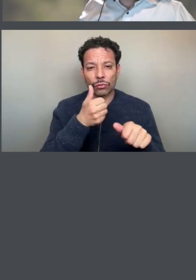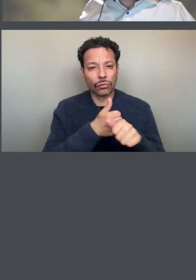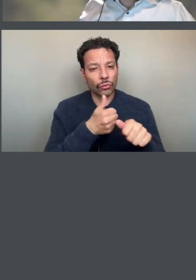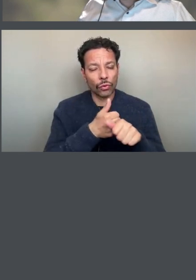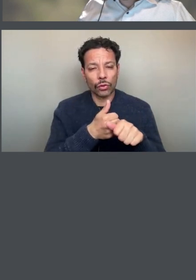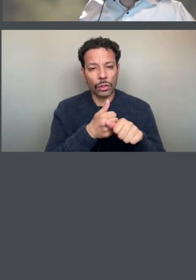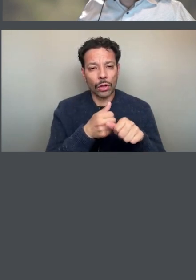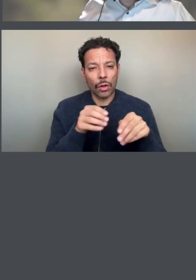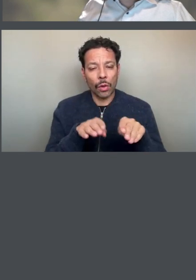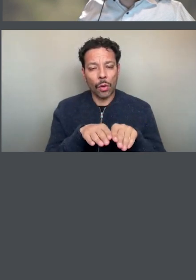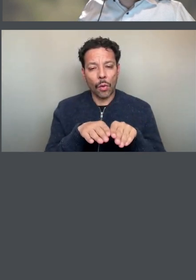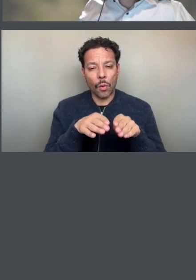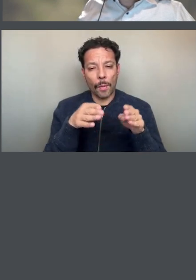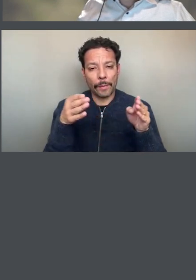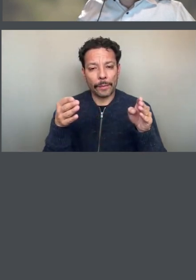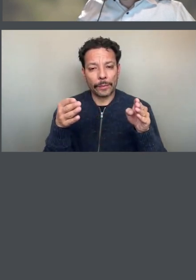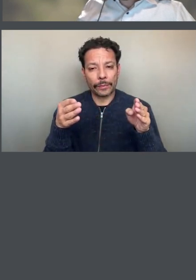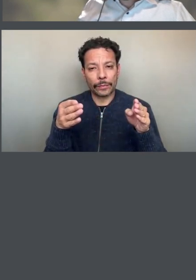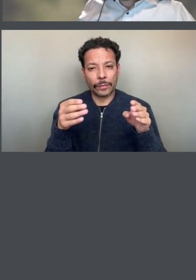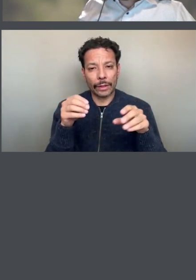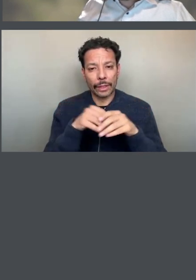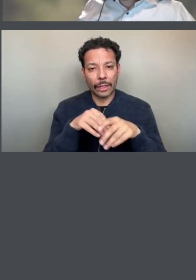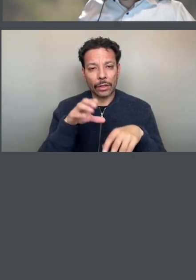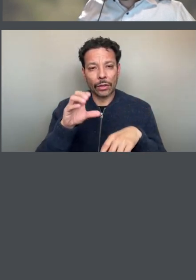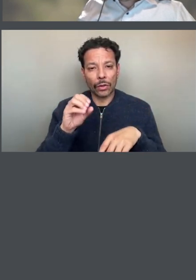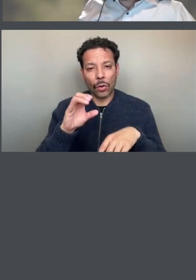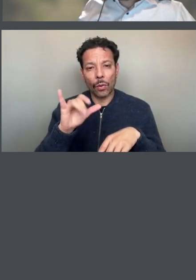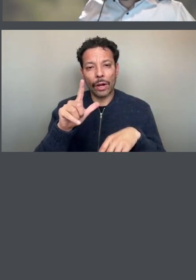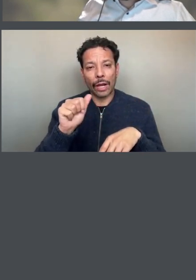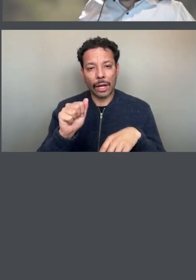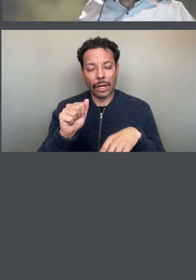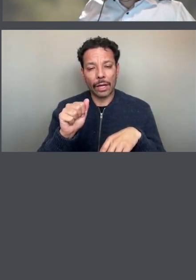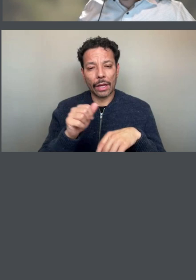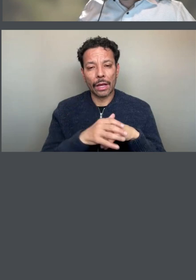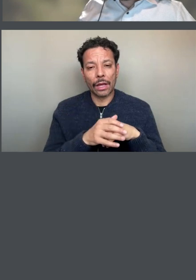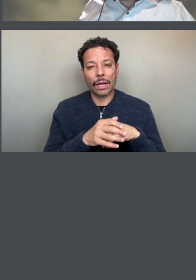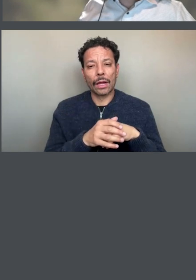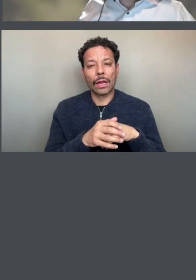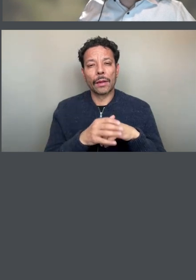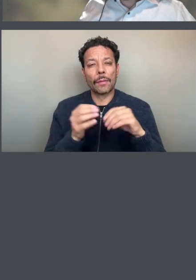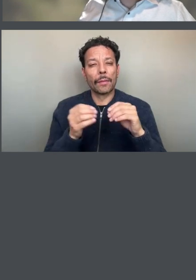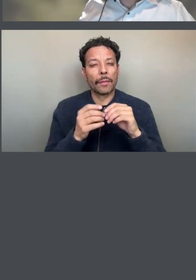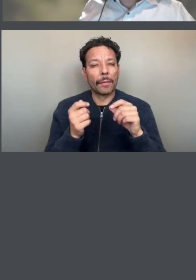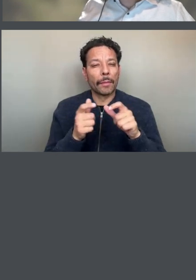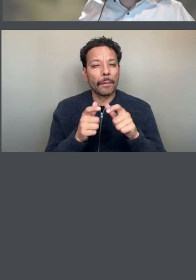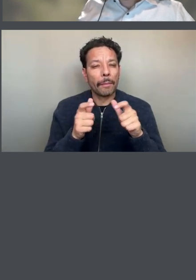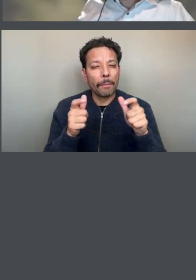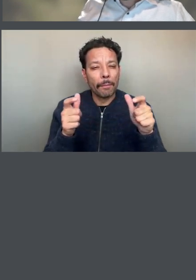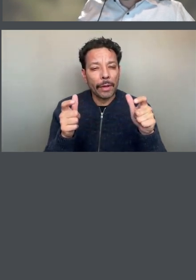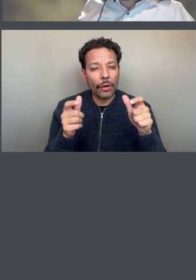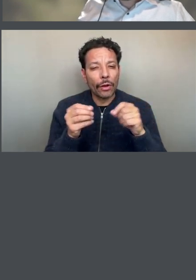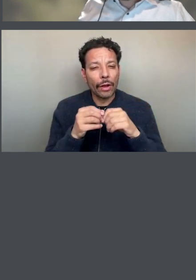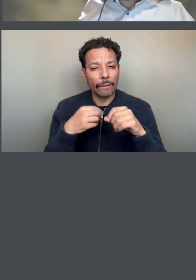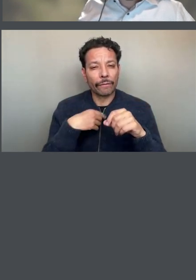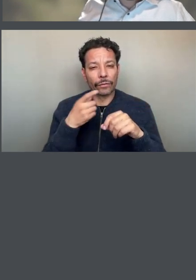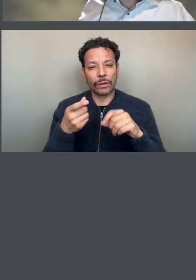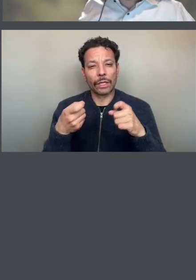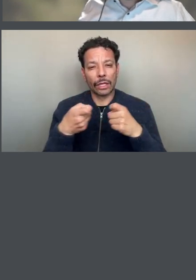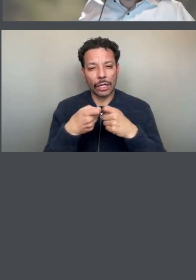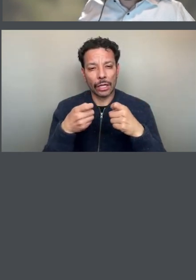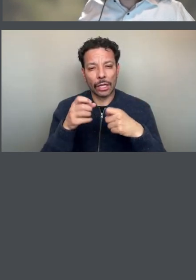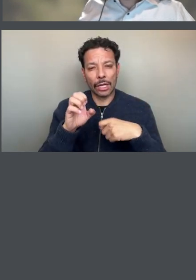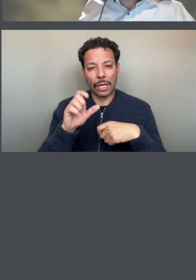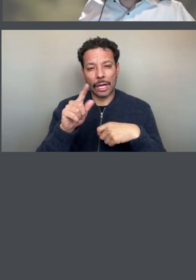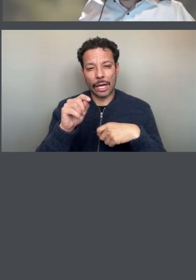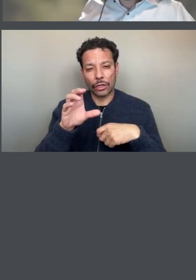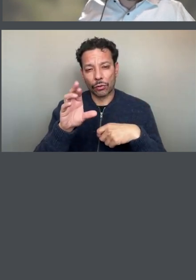that opens up into the cochlea. We make that a little bit bigger so that there's room for the